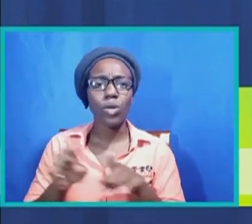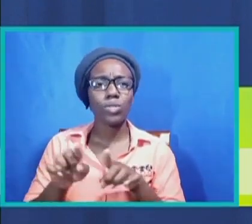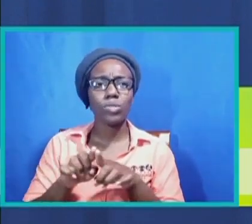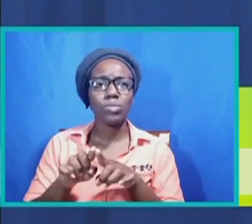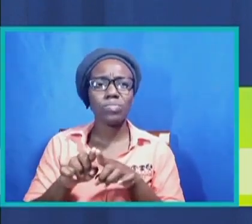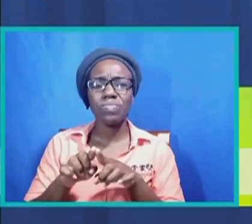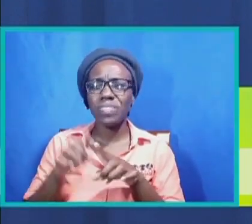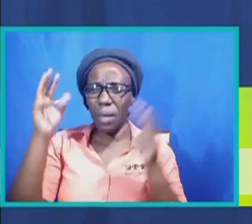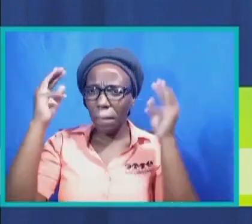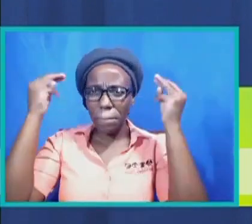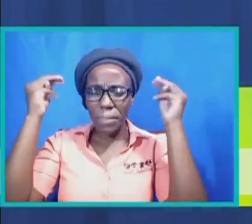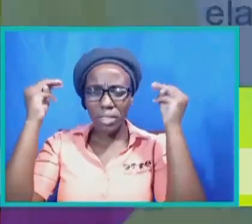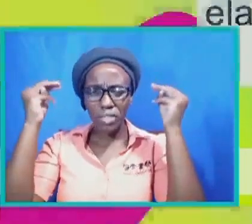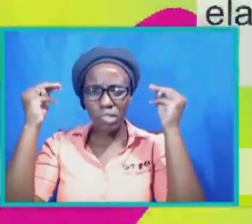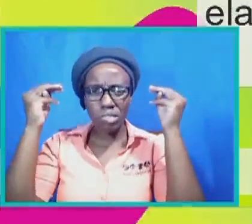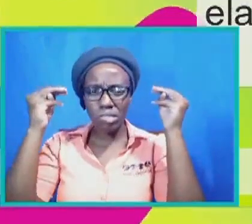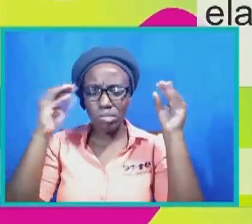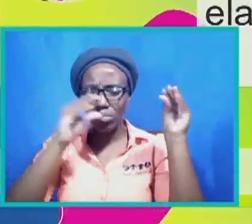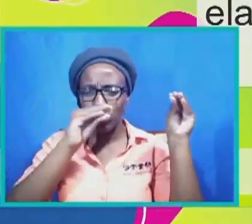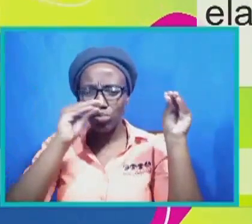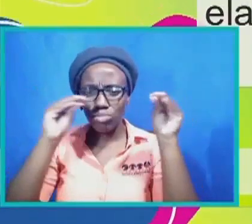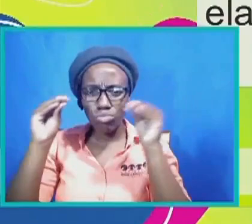or is it one size fits all?